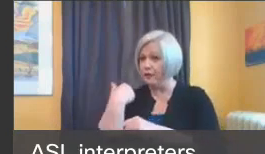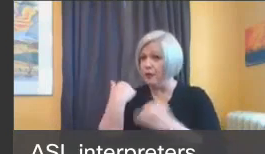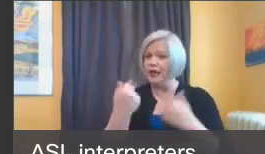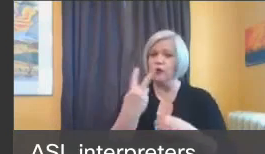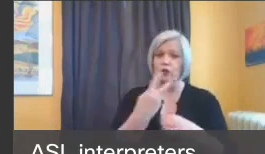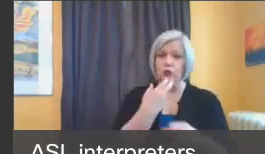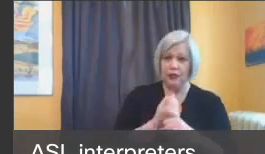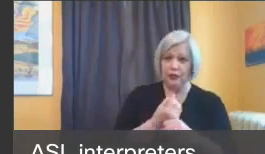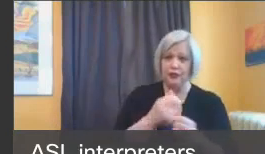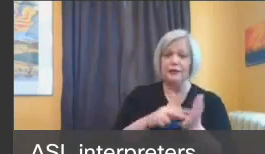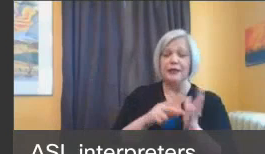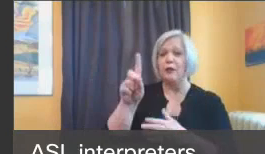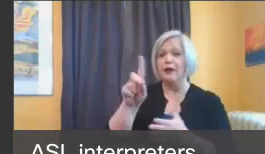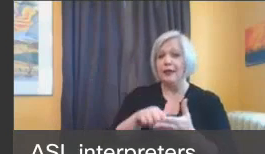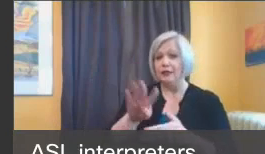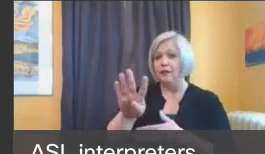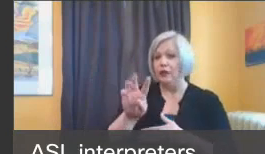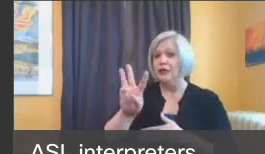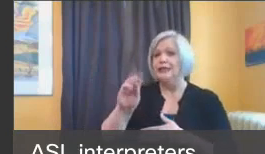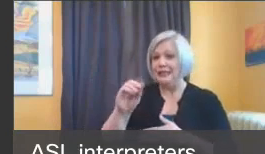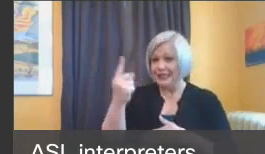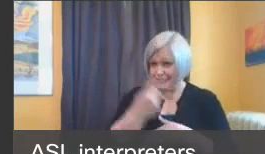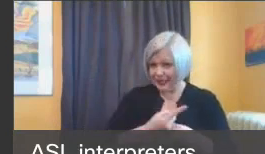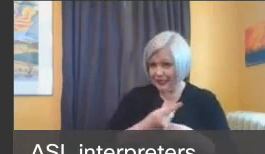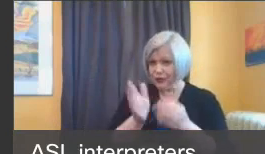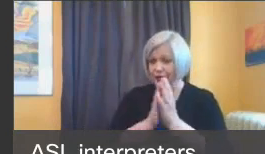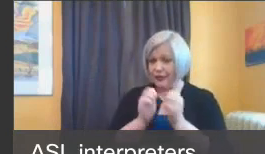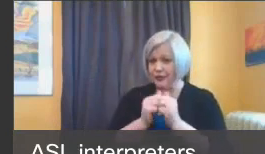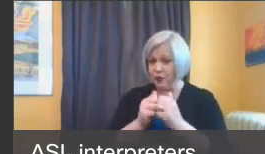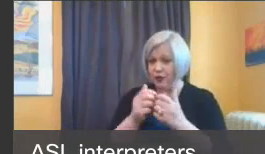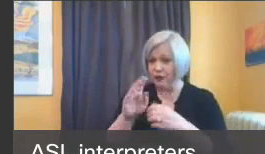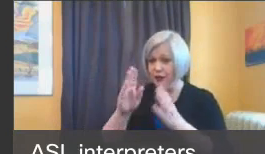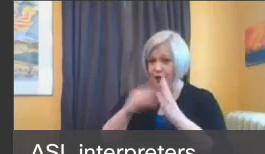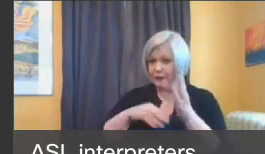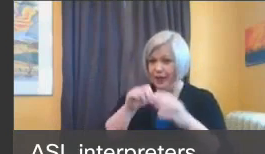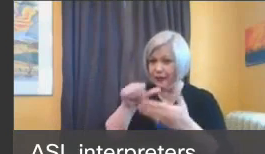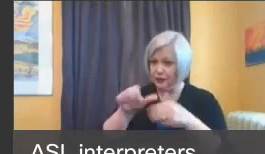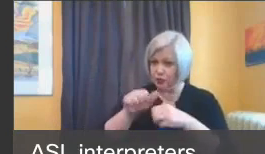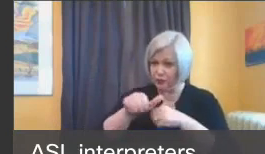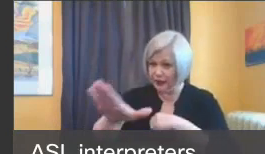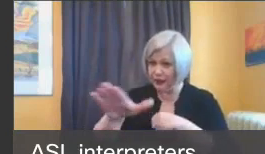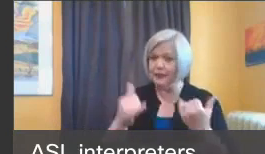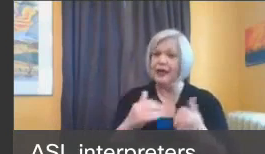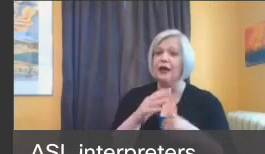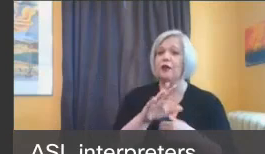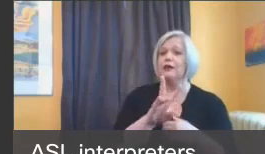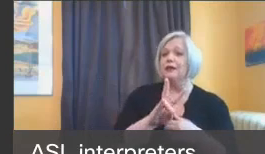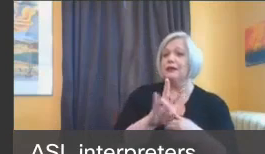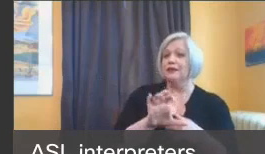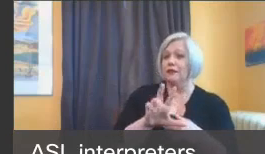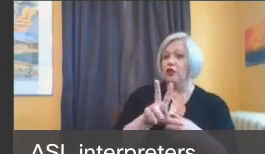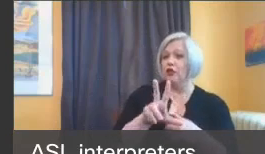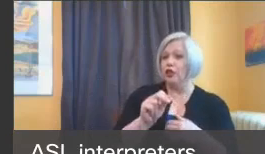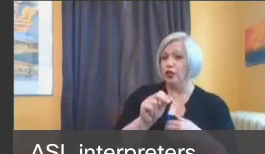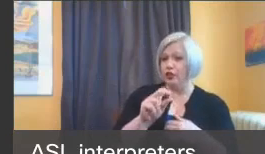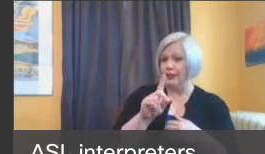allowed 1,460 days to ask for an absentee ballot. It now asks for 730